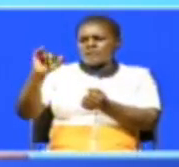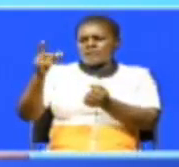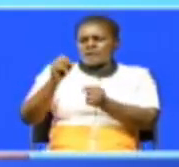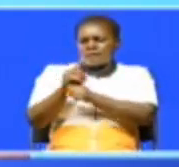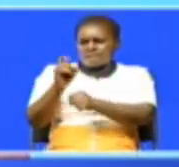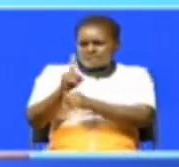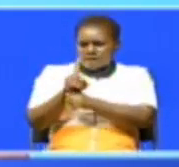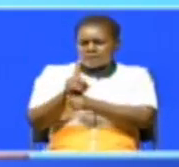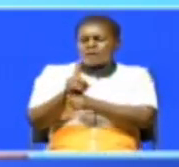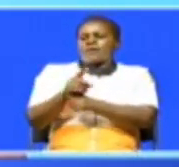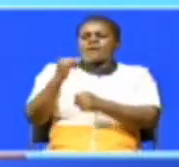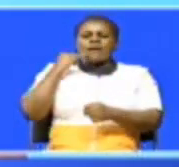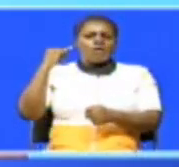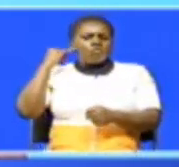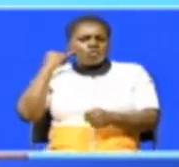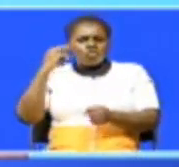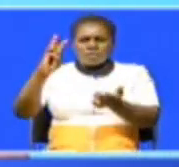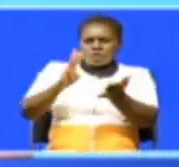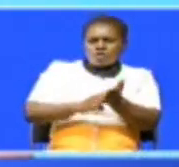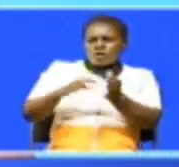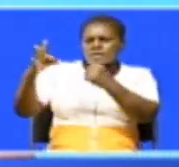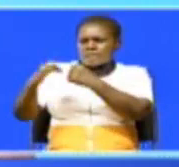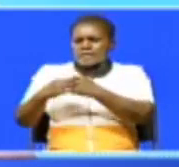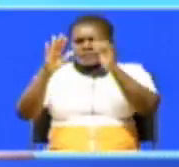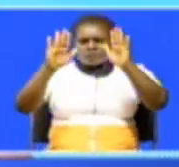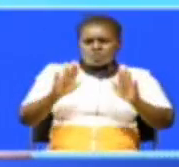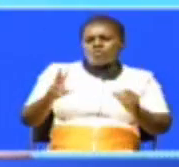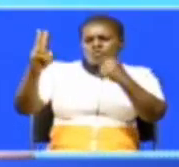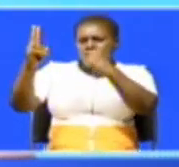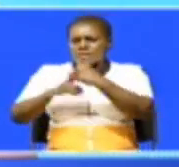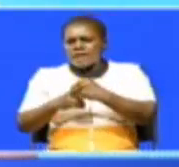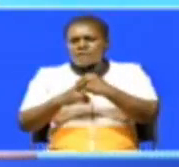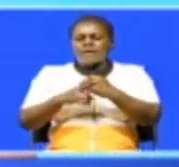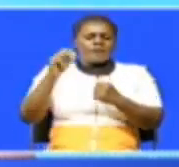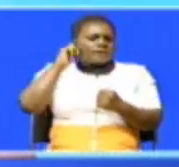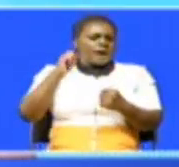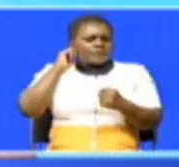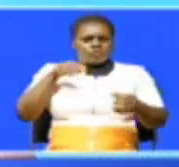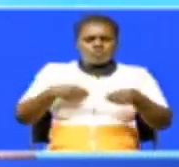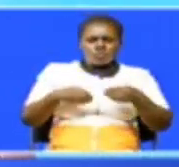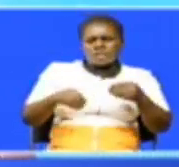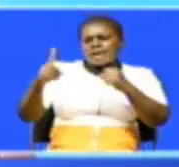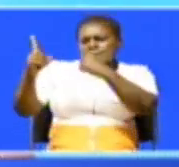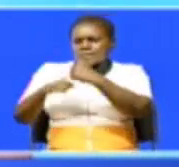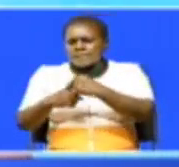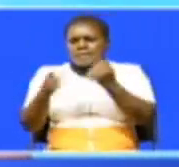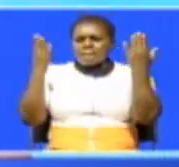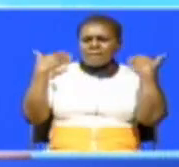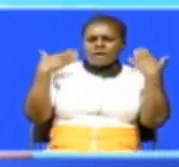Laikipia 9, Nakuru Migori 8, Kisumu 7, Nandi Busia 6,